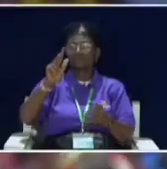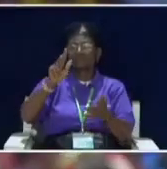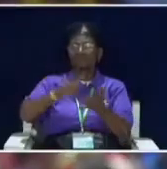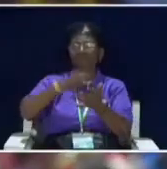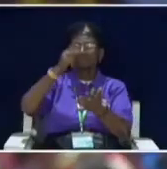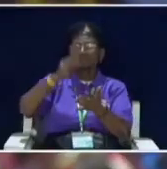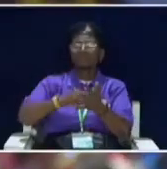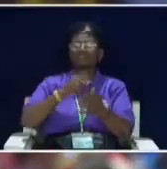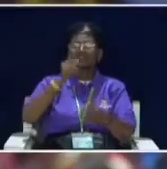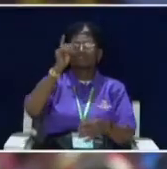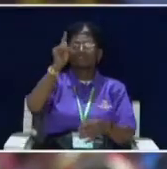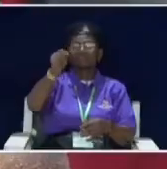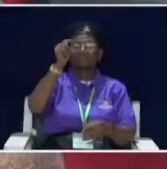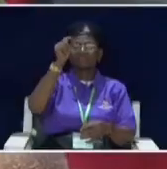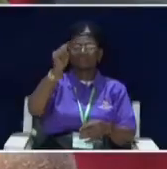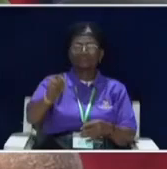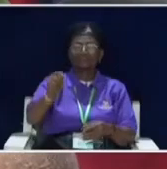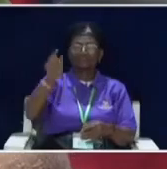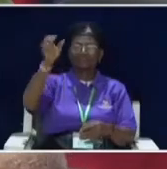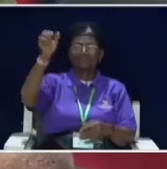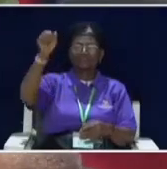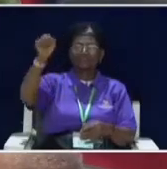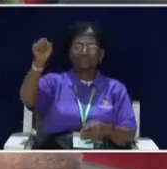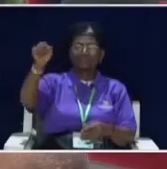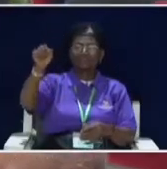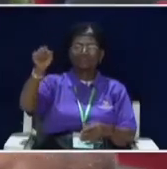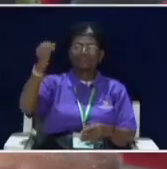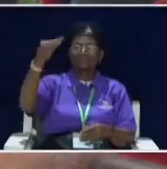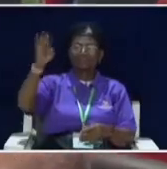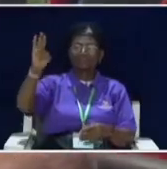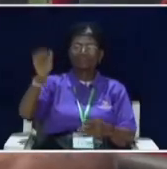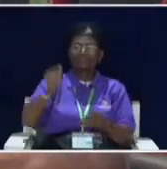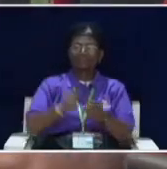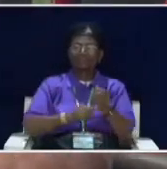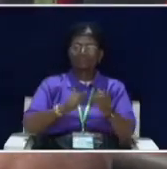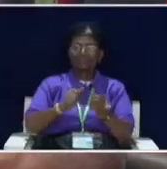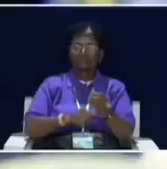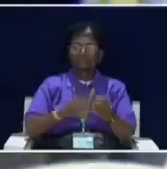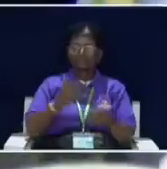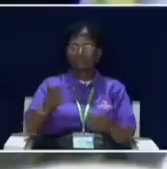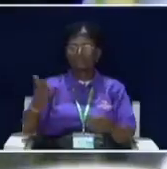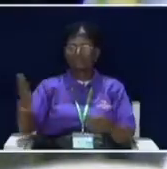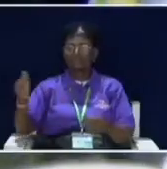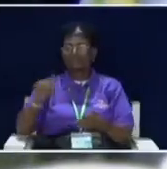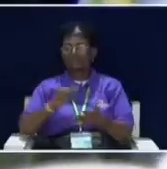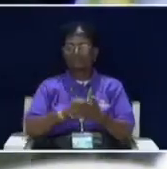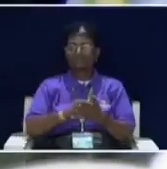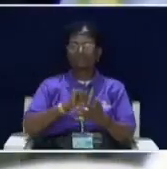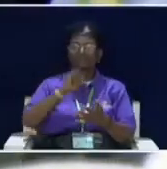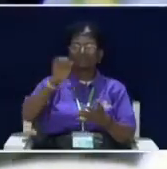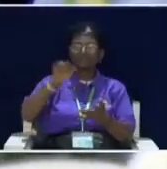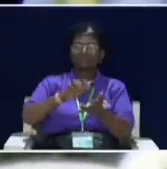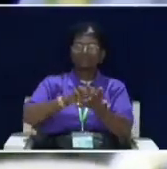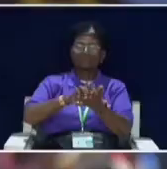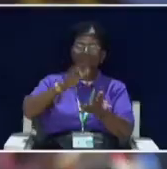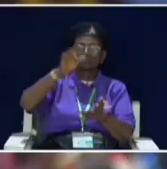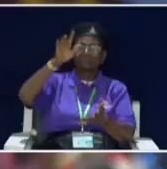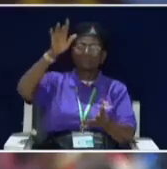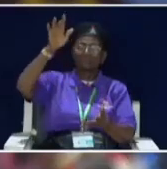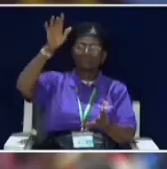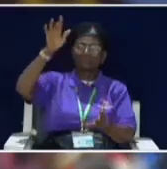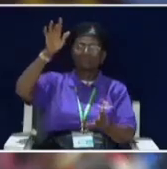testimonies. Ni ti loko meta ti eri. Of everything that is glorious. A ni ti gbogbo ti o dara ti o